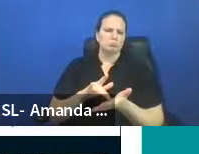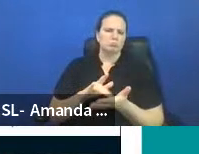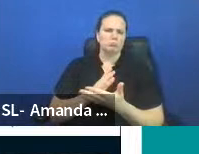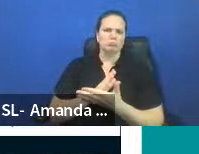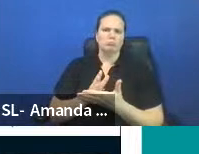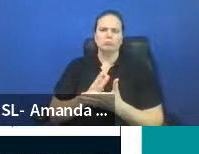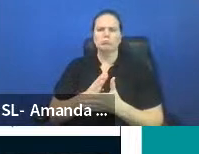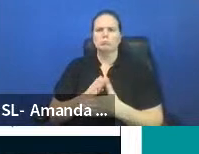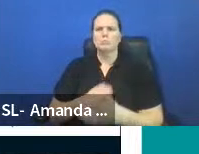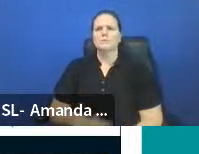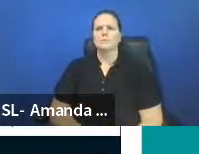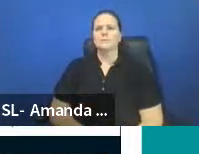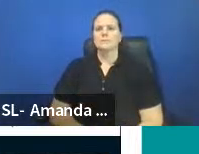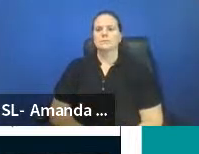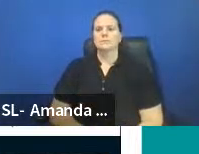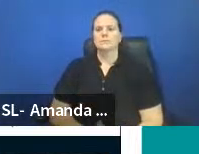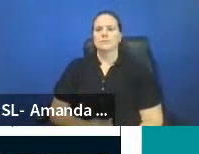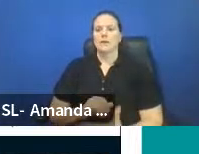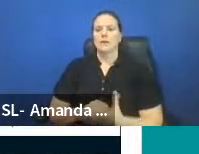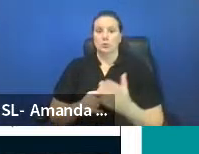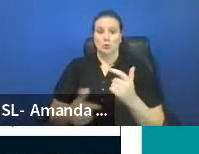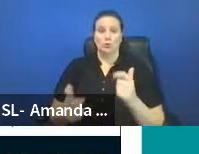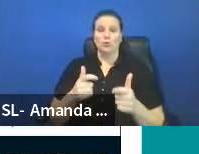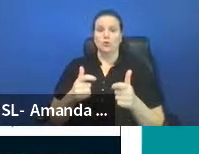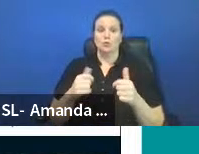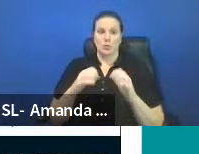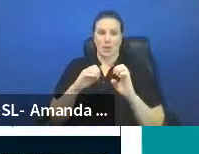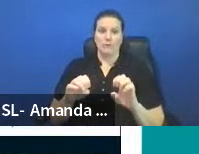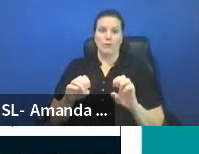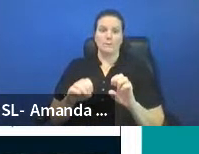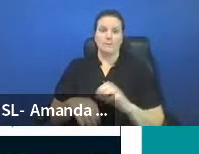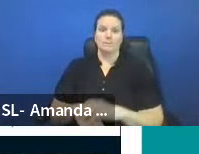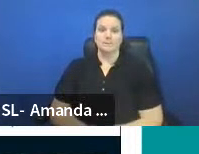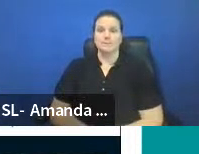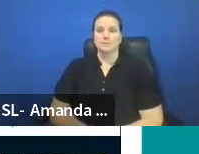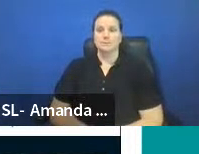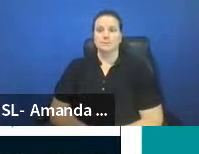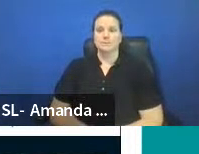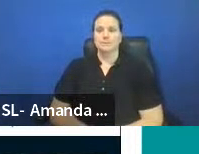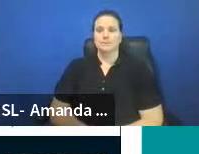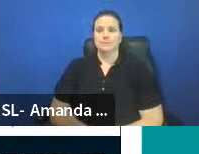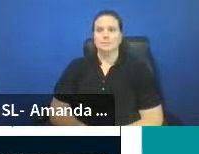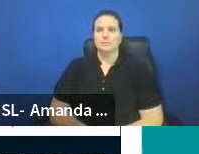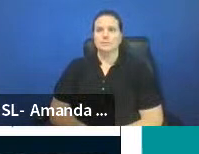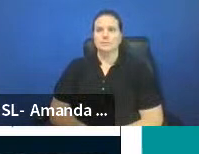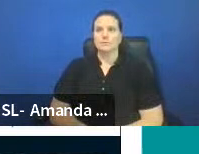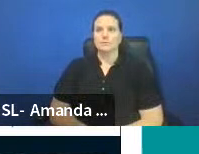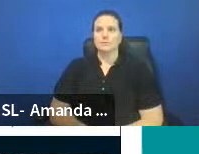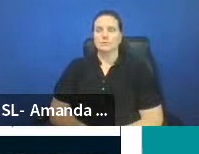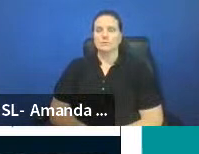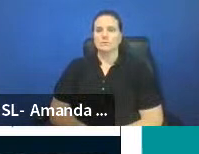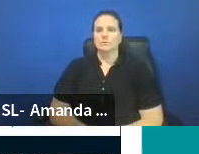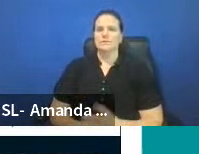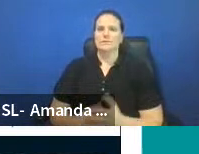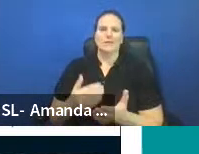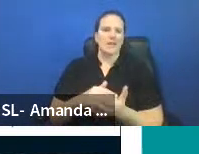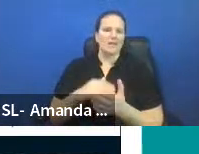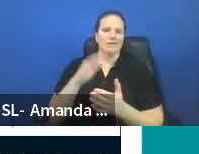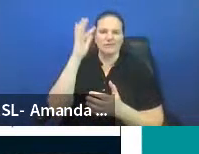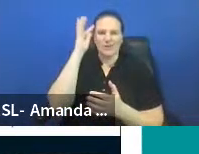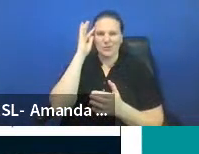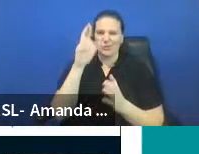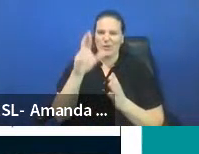be a huge effort, once again, to get all of the federal reviews